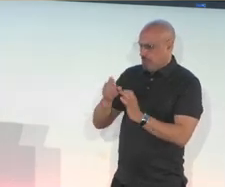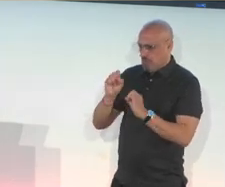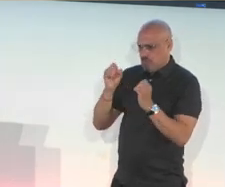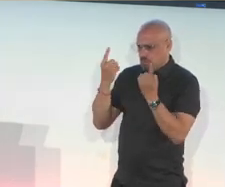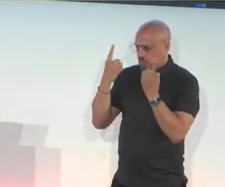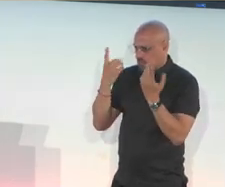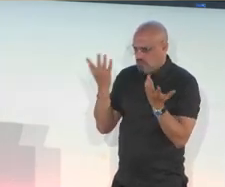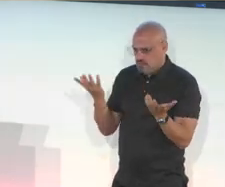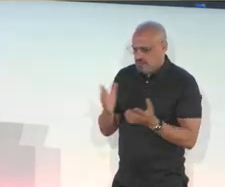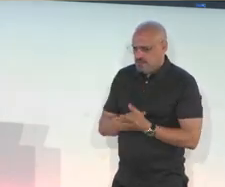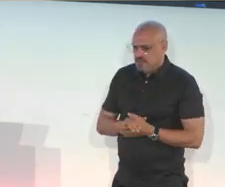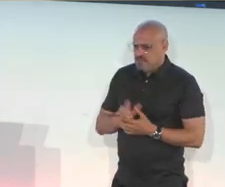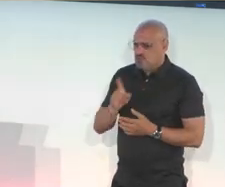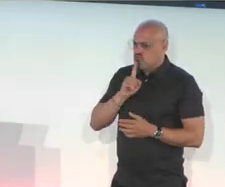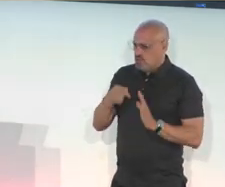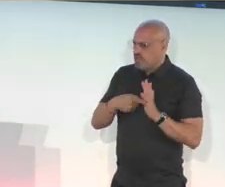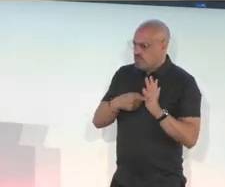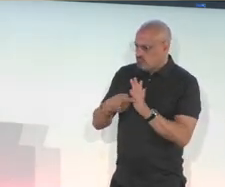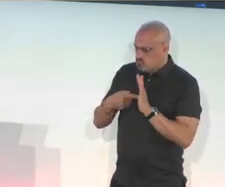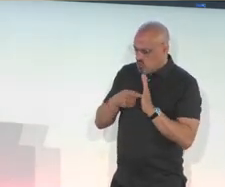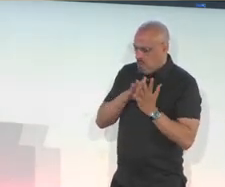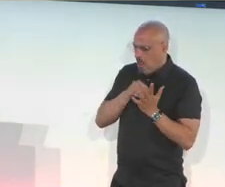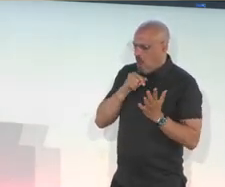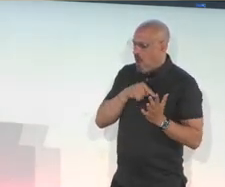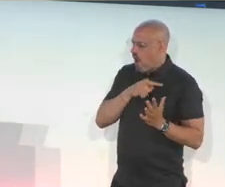So this really showed me